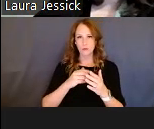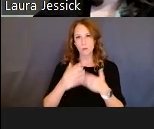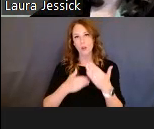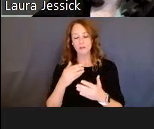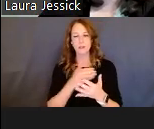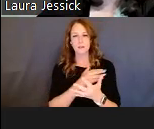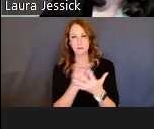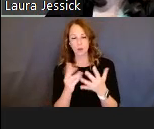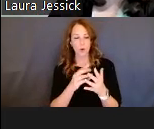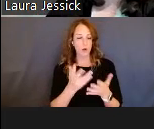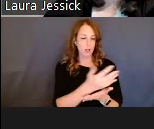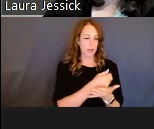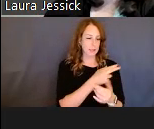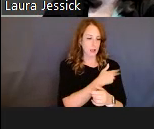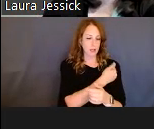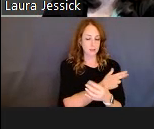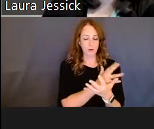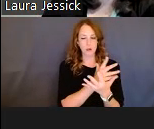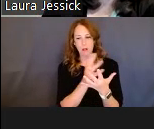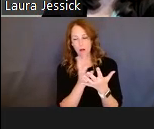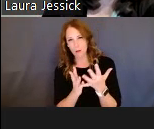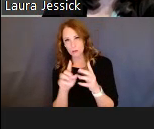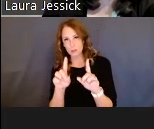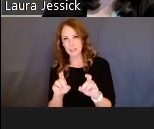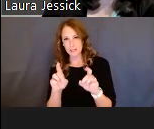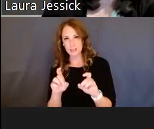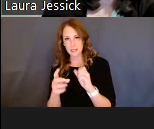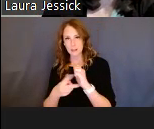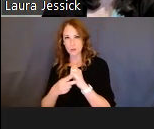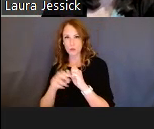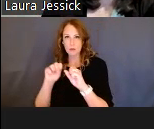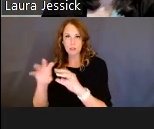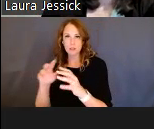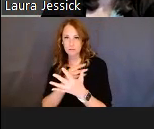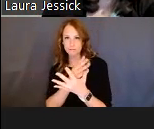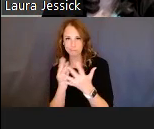hospital to its completion of testing and long-term storage.